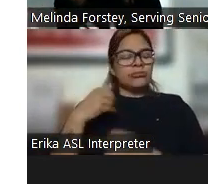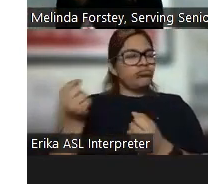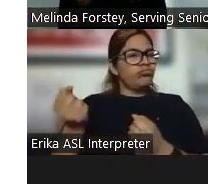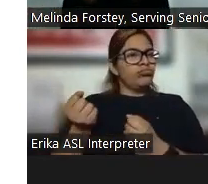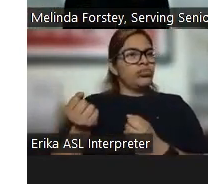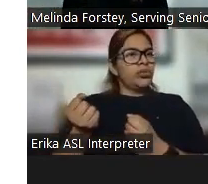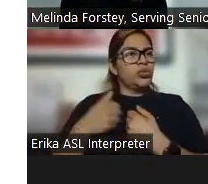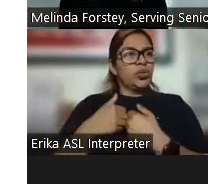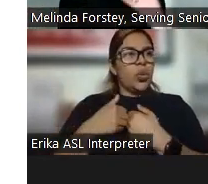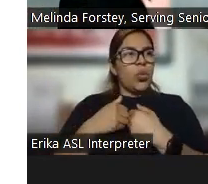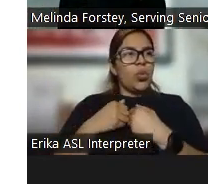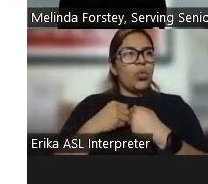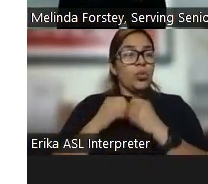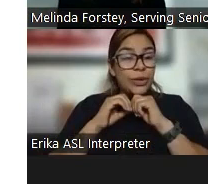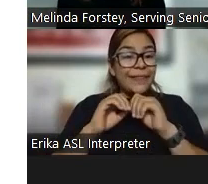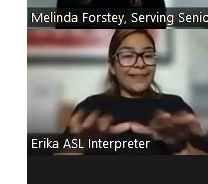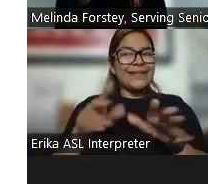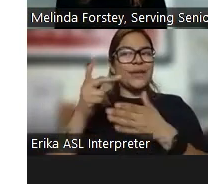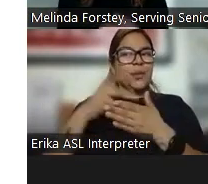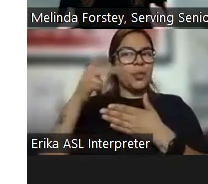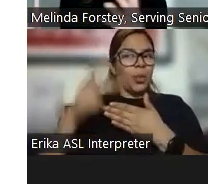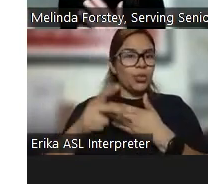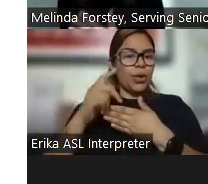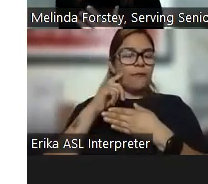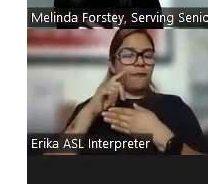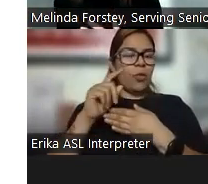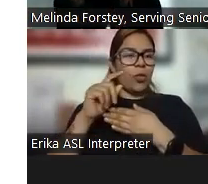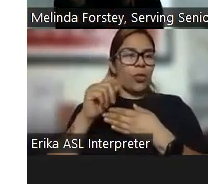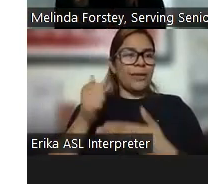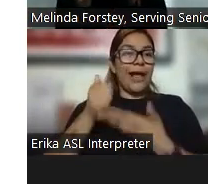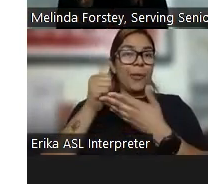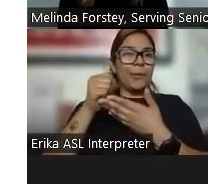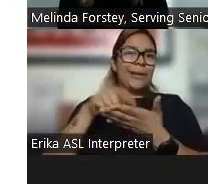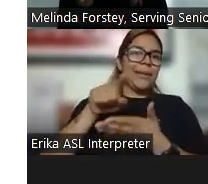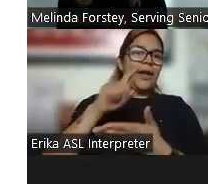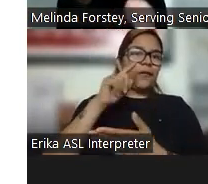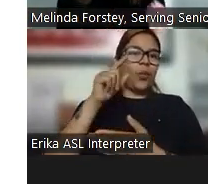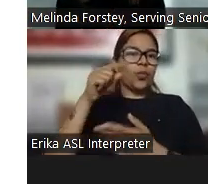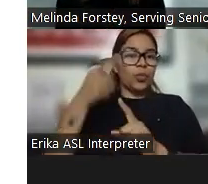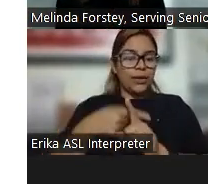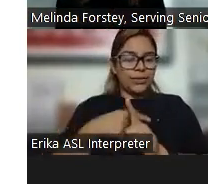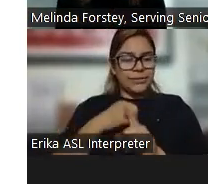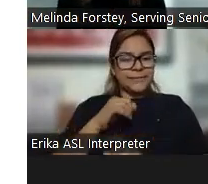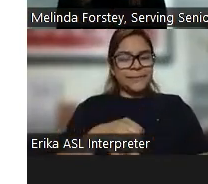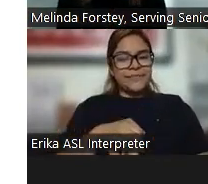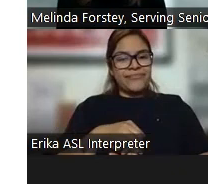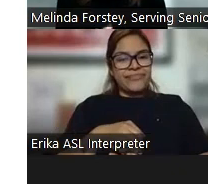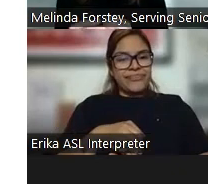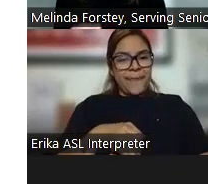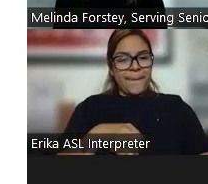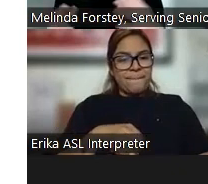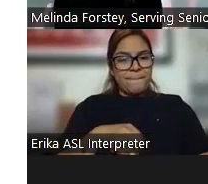program. In addition to that, the City of San Diego also expanded their shallow subsidy